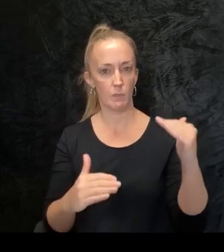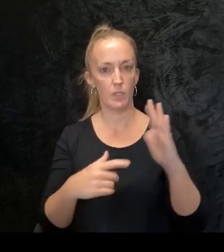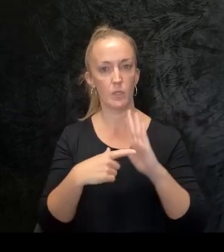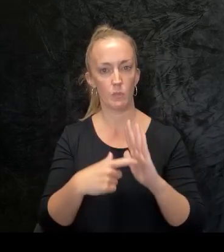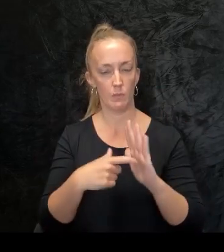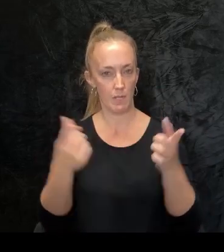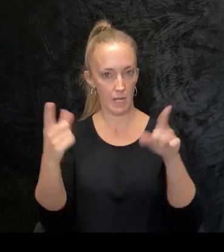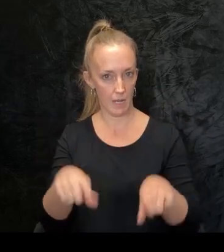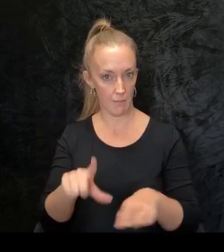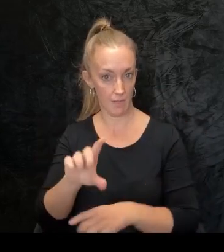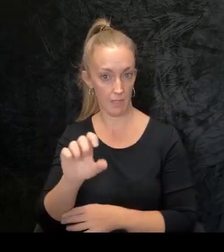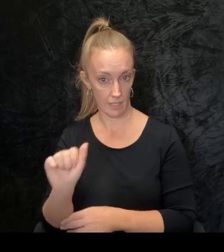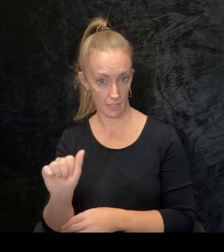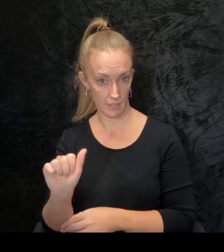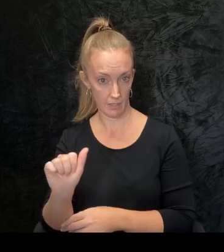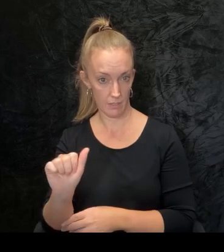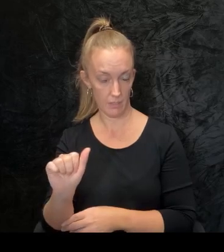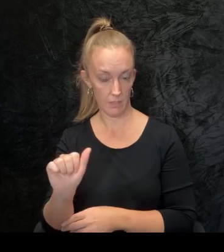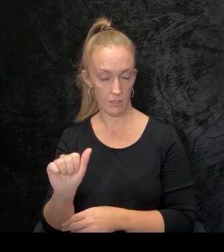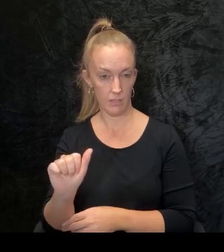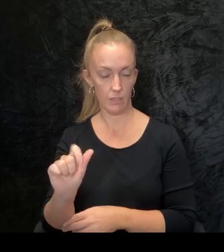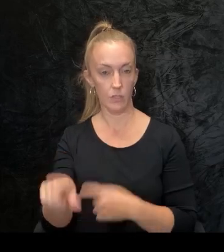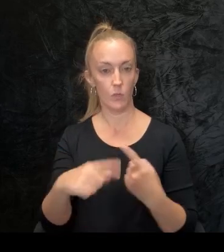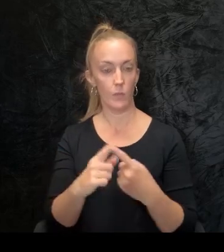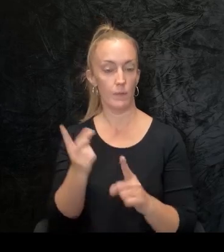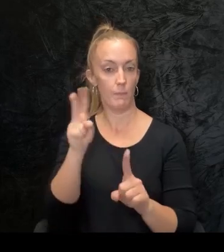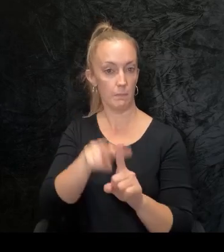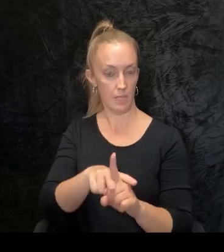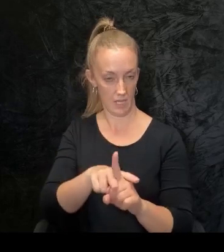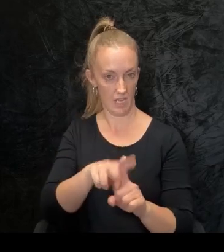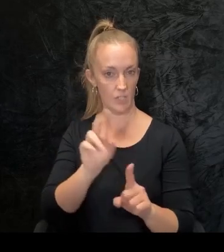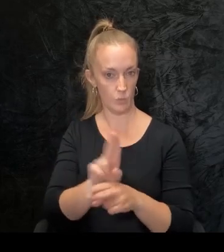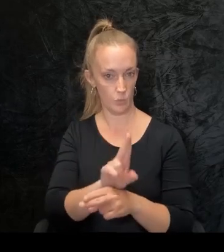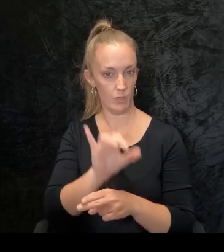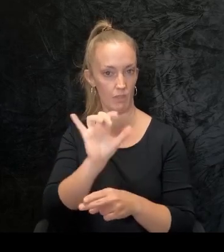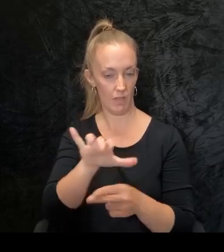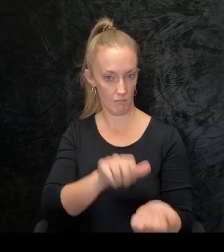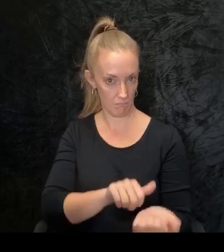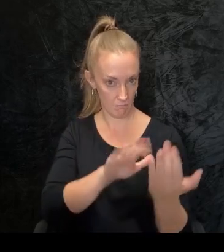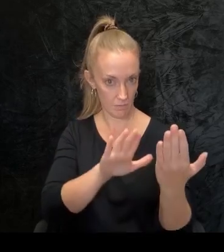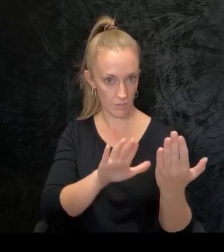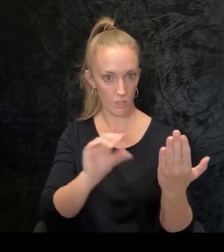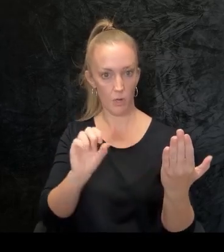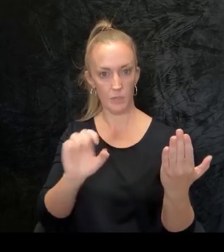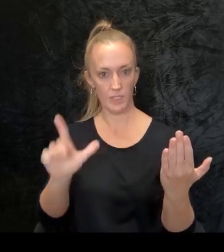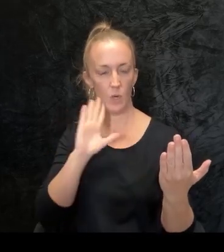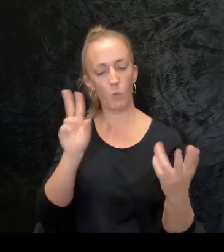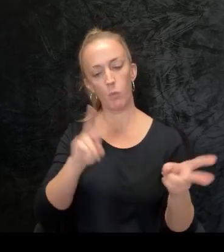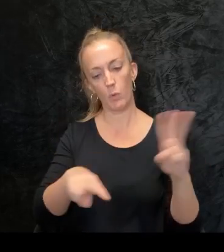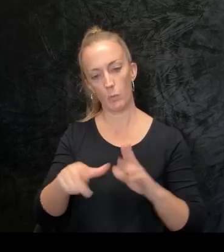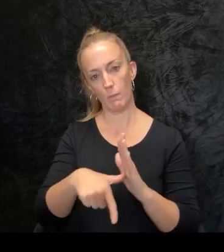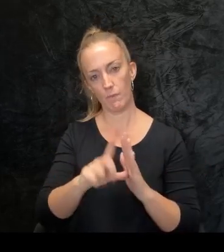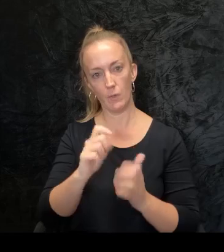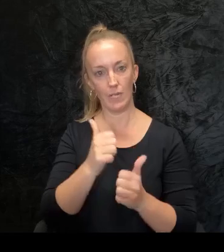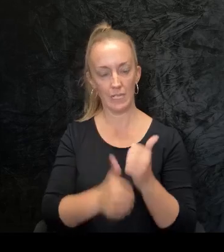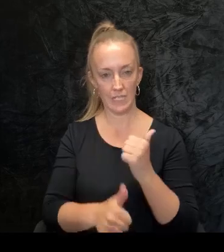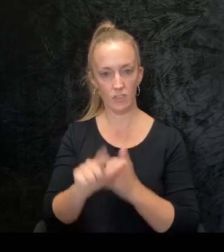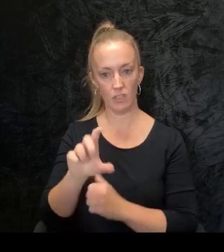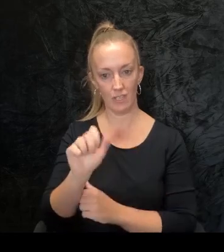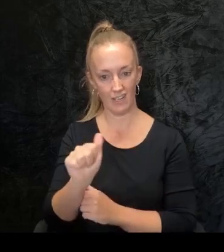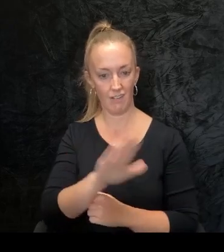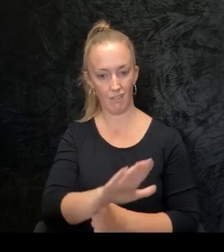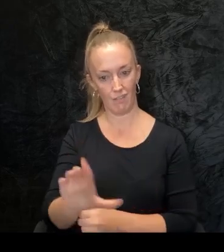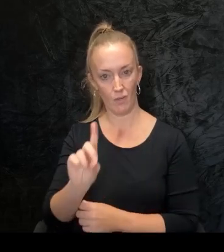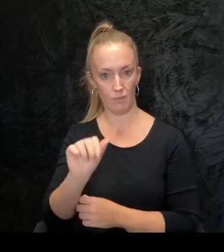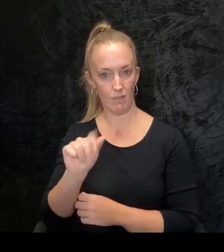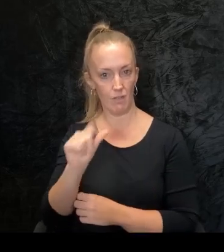in LEAs. In applying this methodology, the OSEAL reviews each LEA's data to ensure